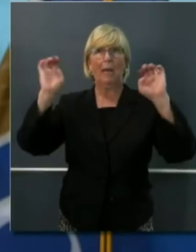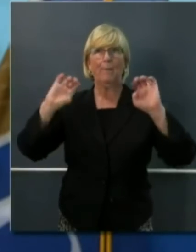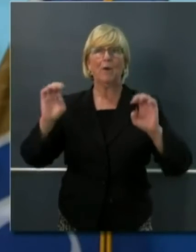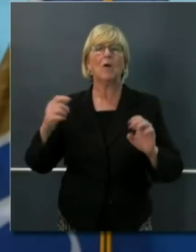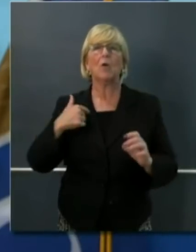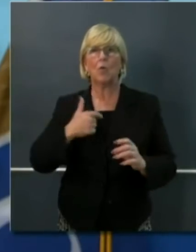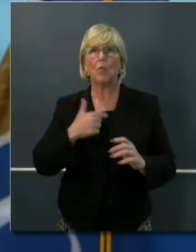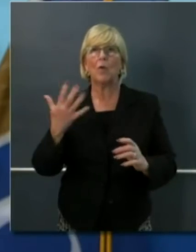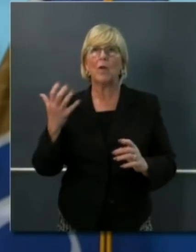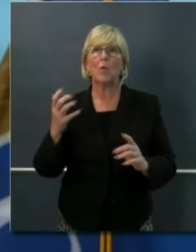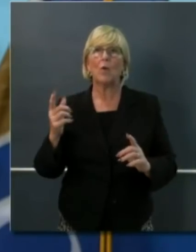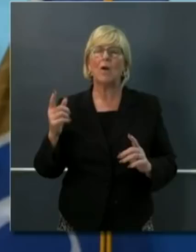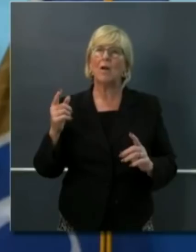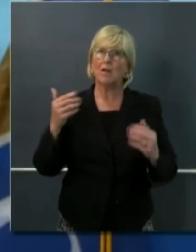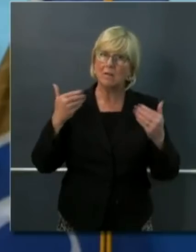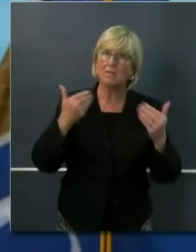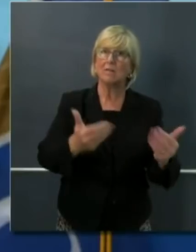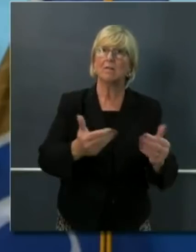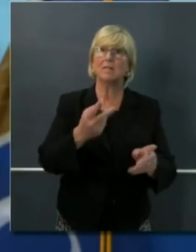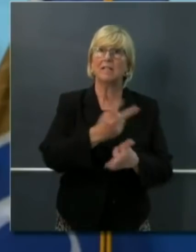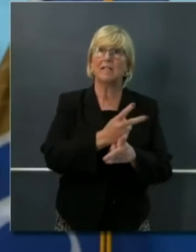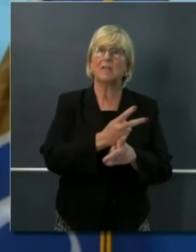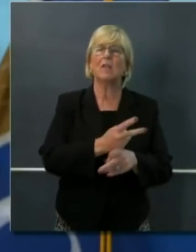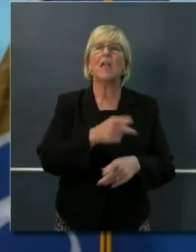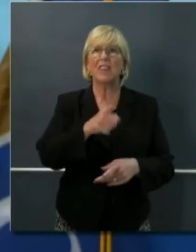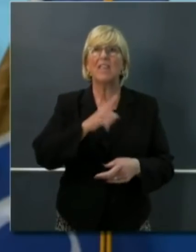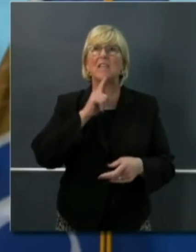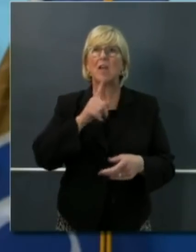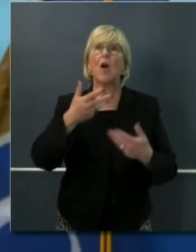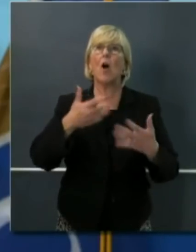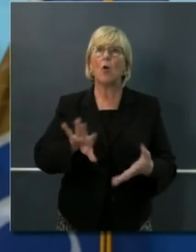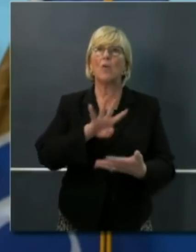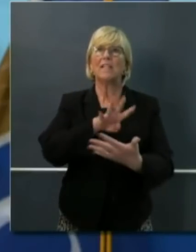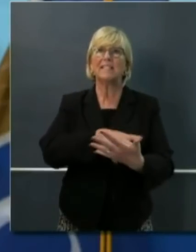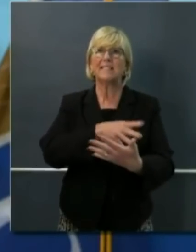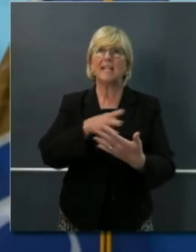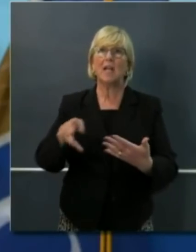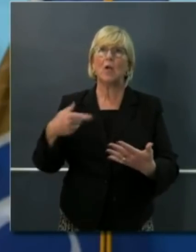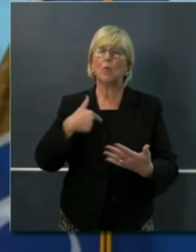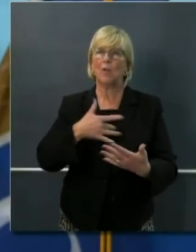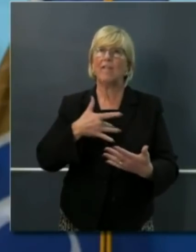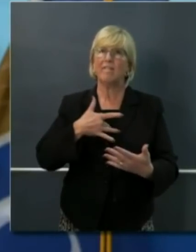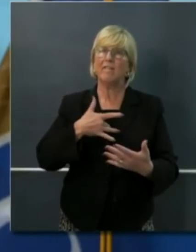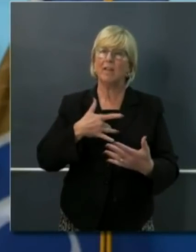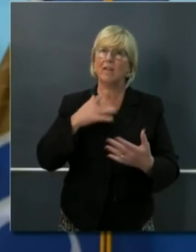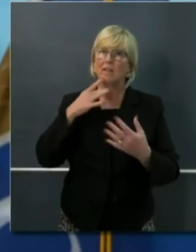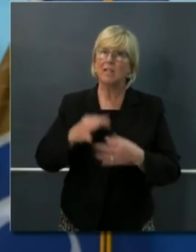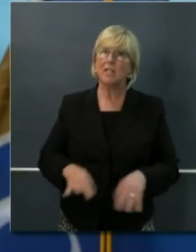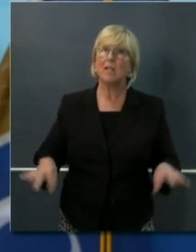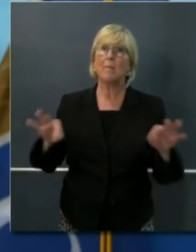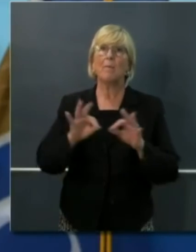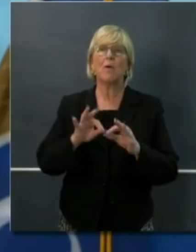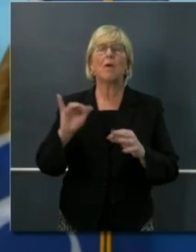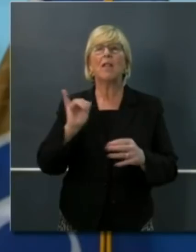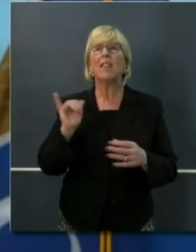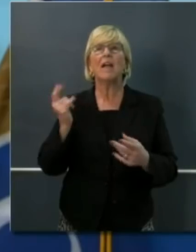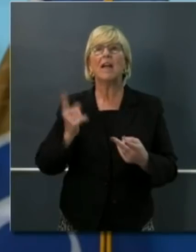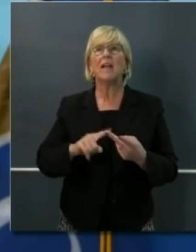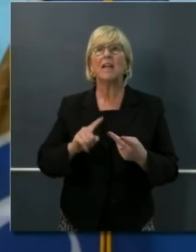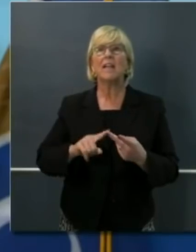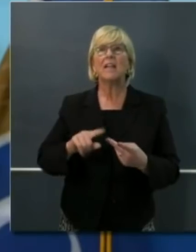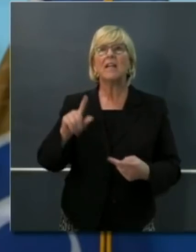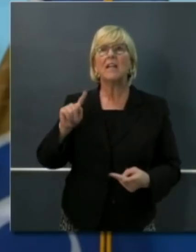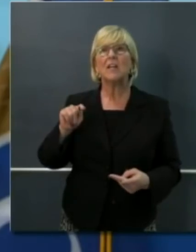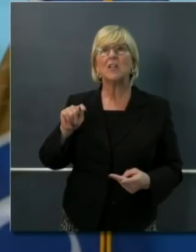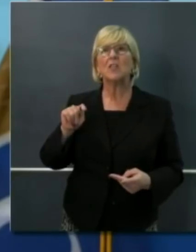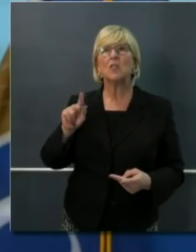this often as elected surgeries, but these are the scheduled surgeries that we think are foundational to people's health. Tumors,